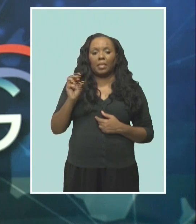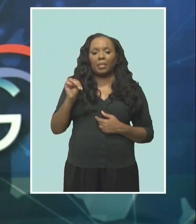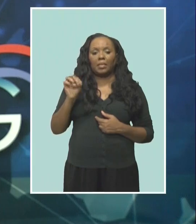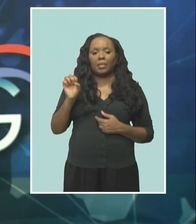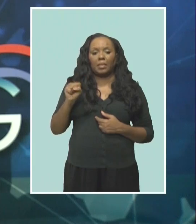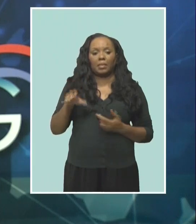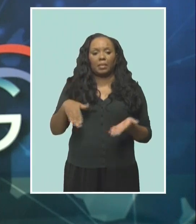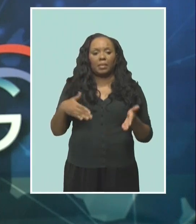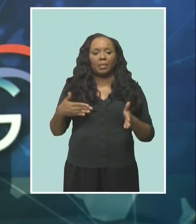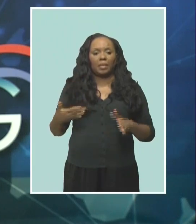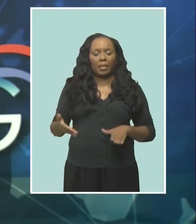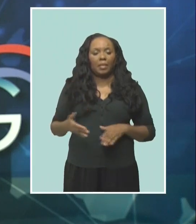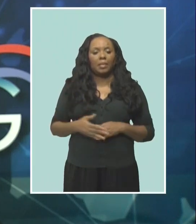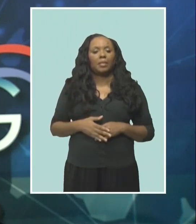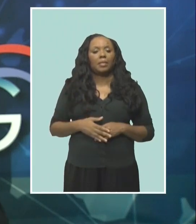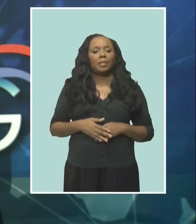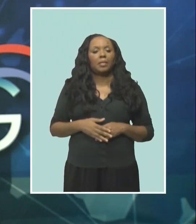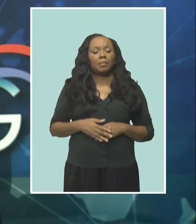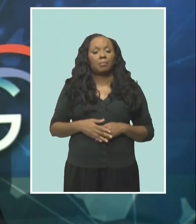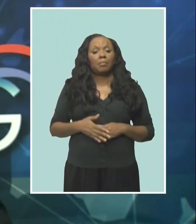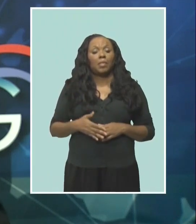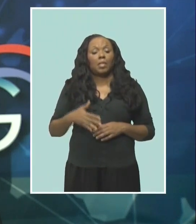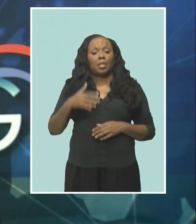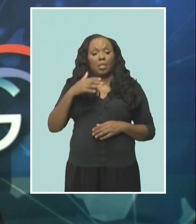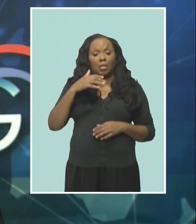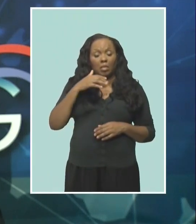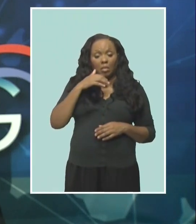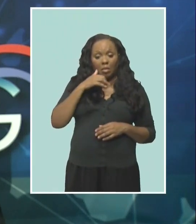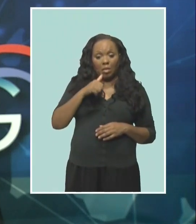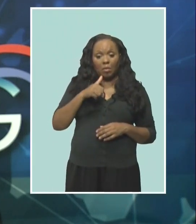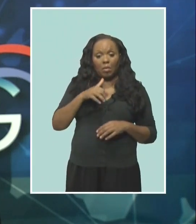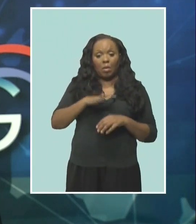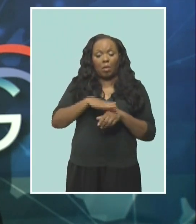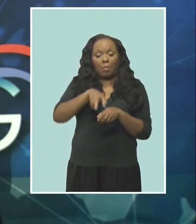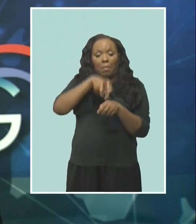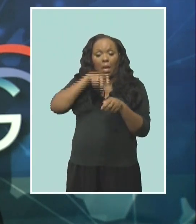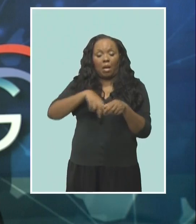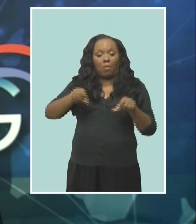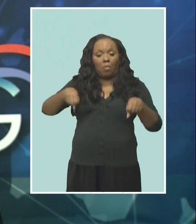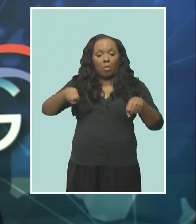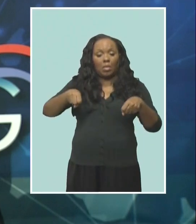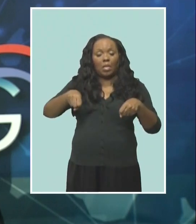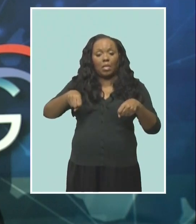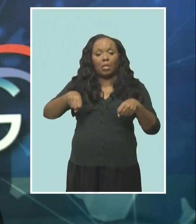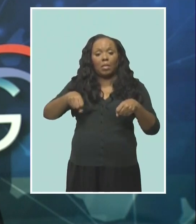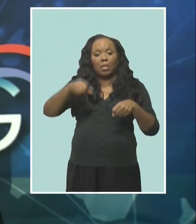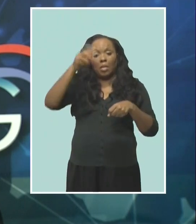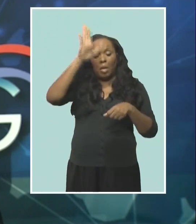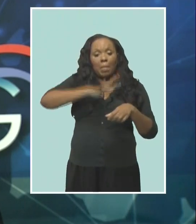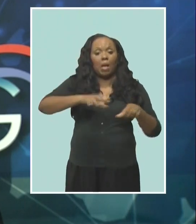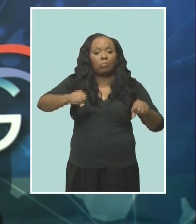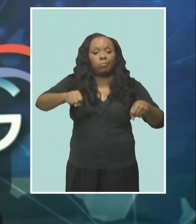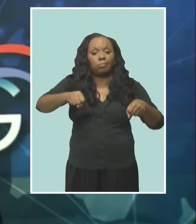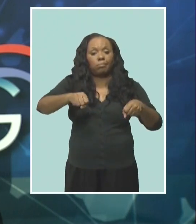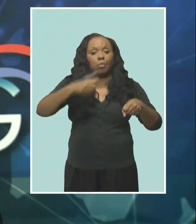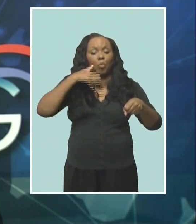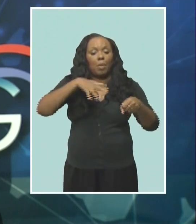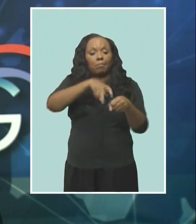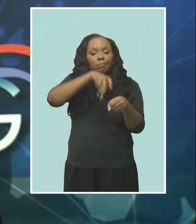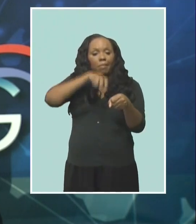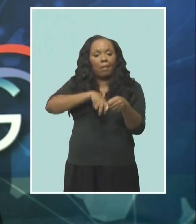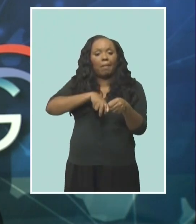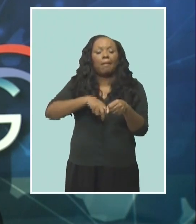she was the pillion rider collided with a police vehicle. That accident occurred along Welch's Road in Christchurch earlier